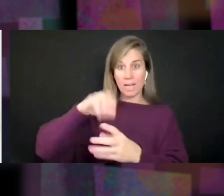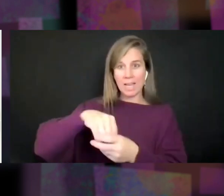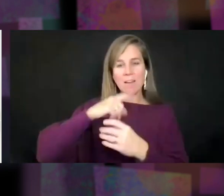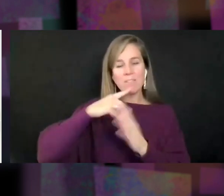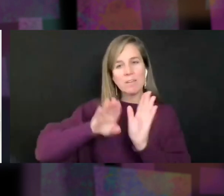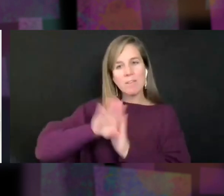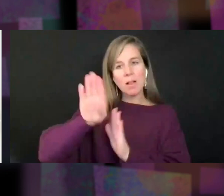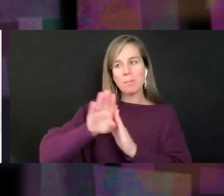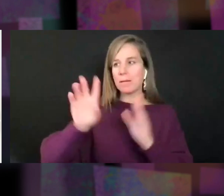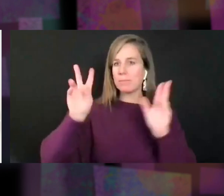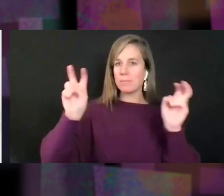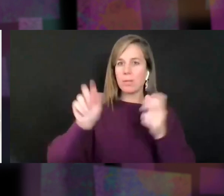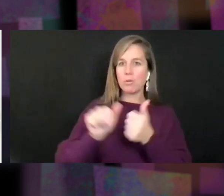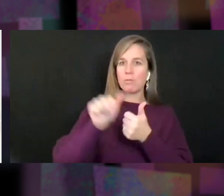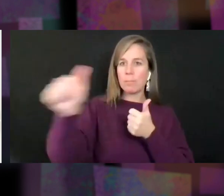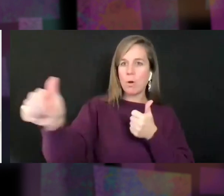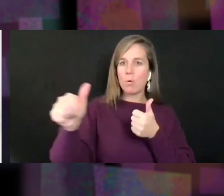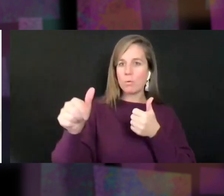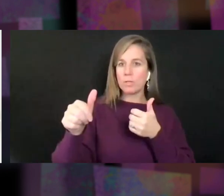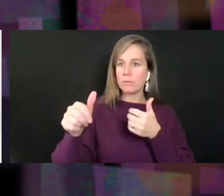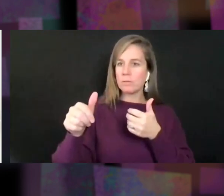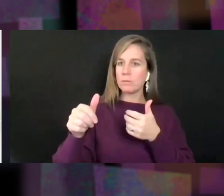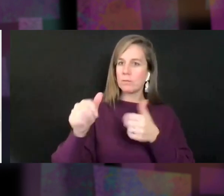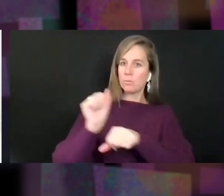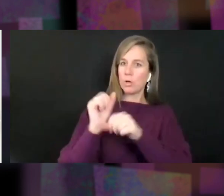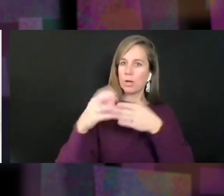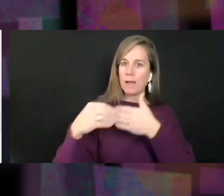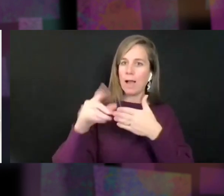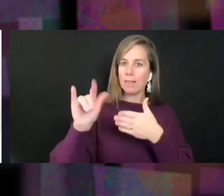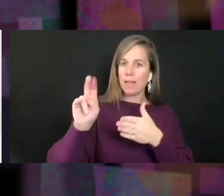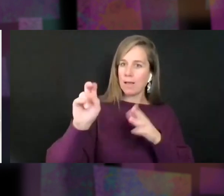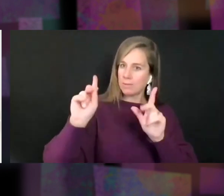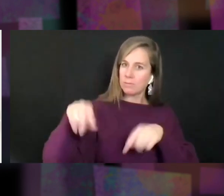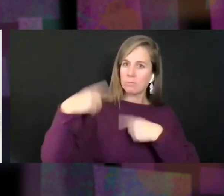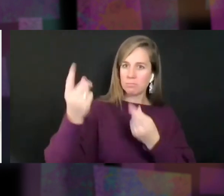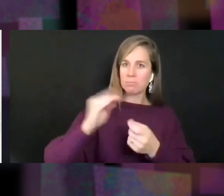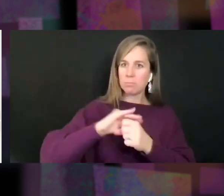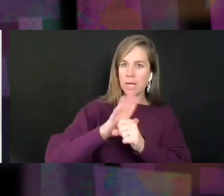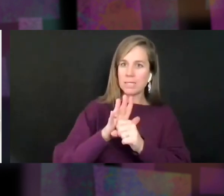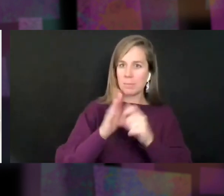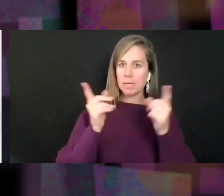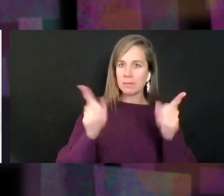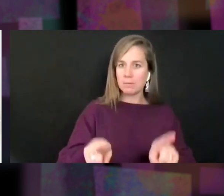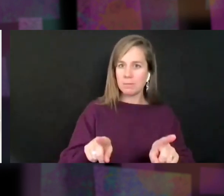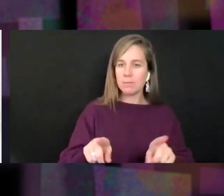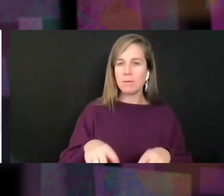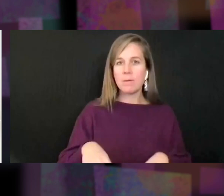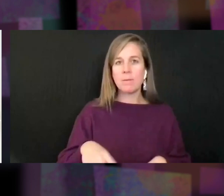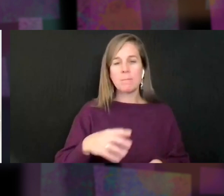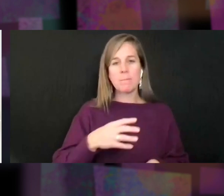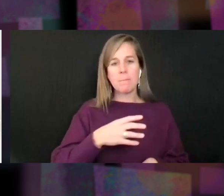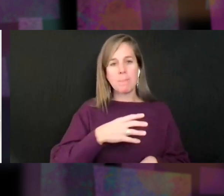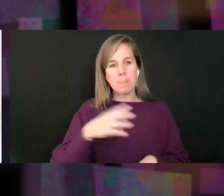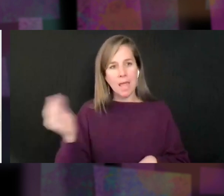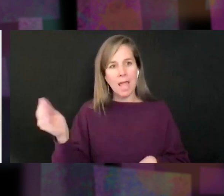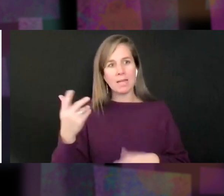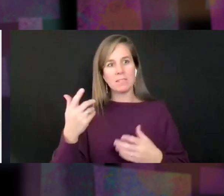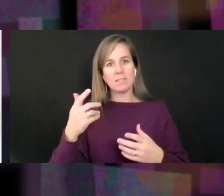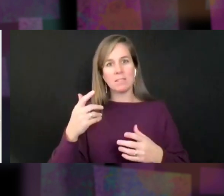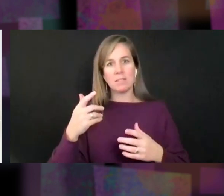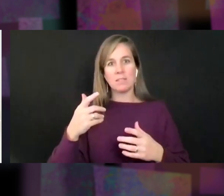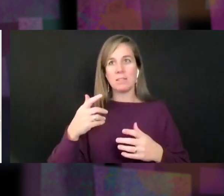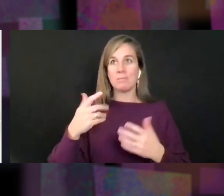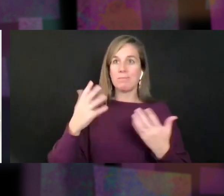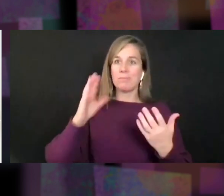work guidelines since the onset of the pandemic. And with each rise and fall of the